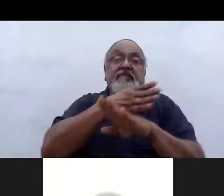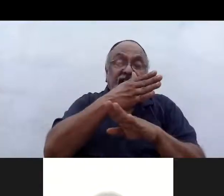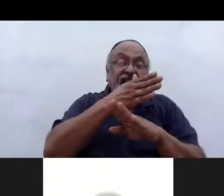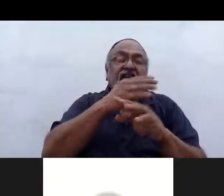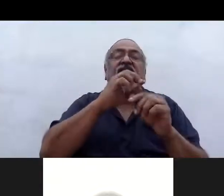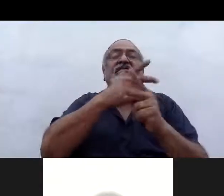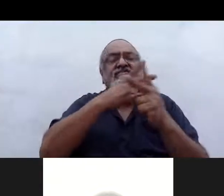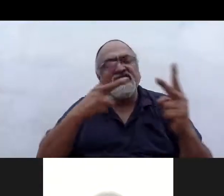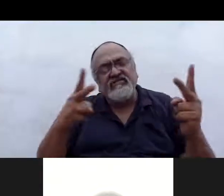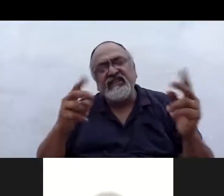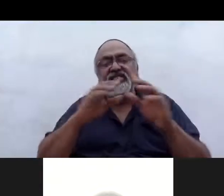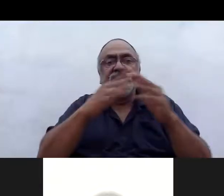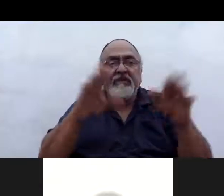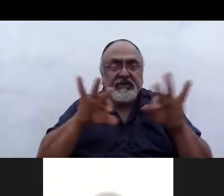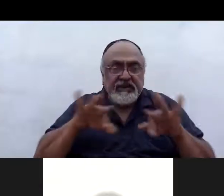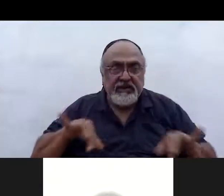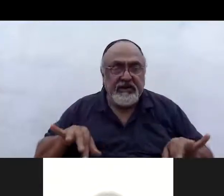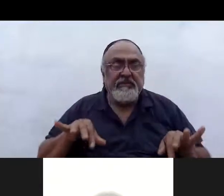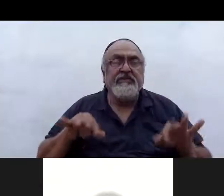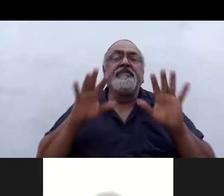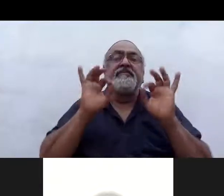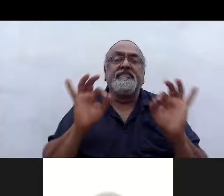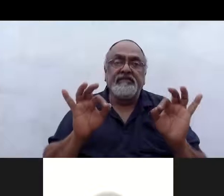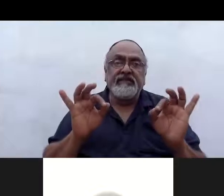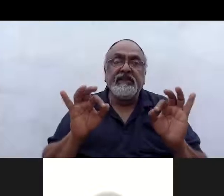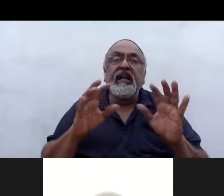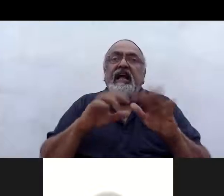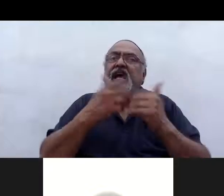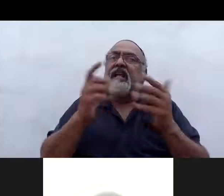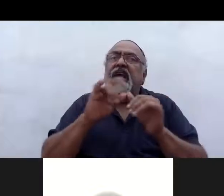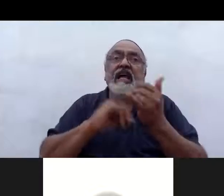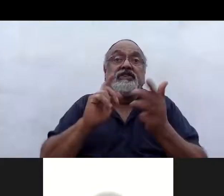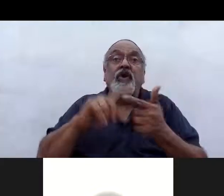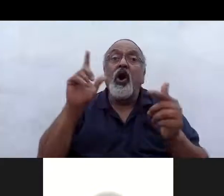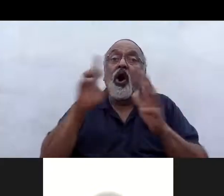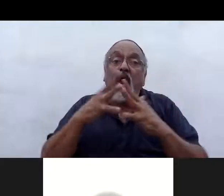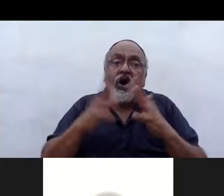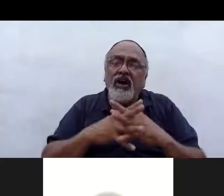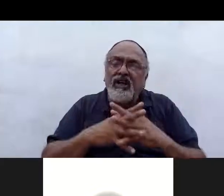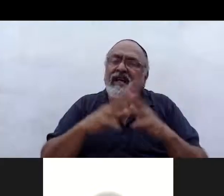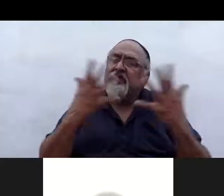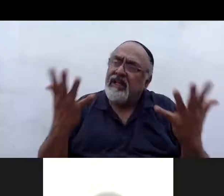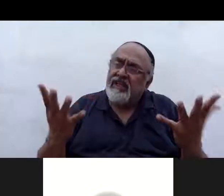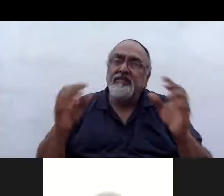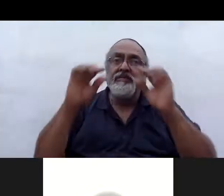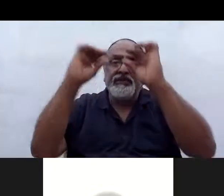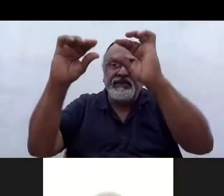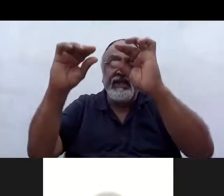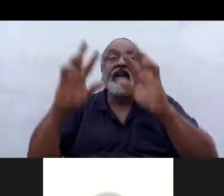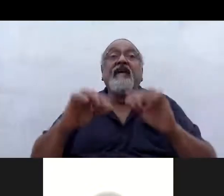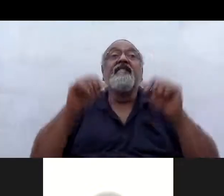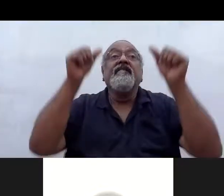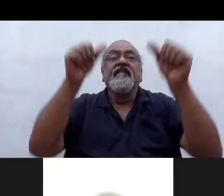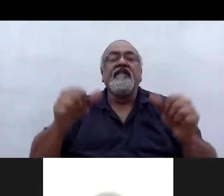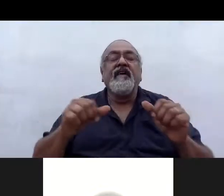can separate them. And then any important case laws as such, and then the verdict. So you can divide